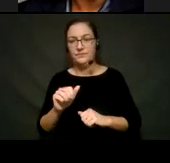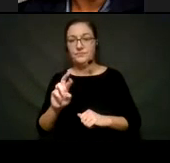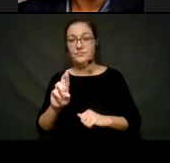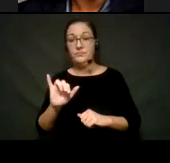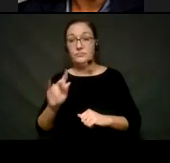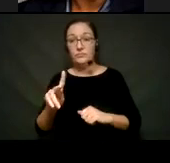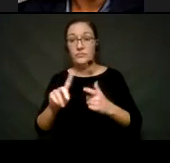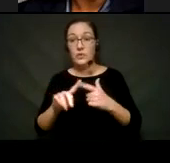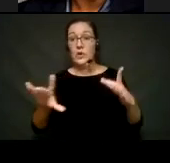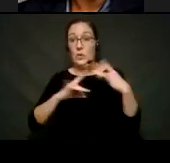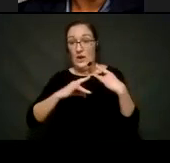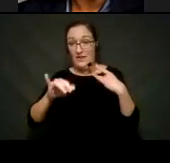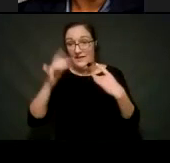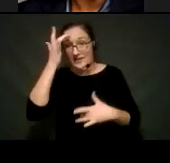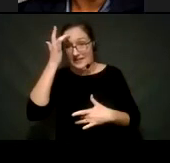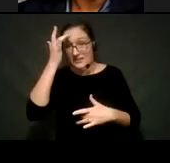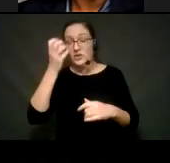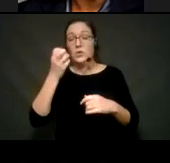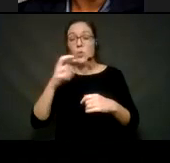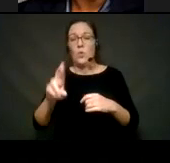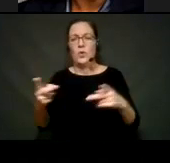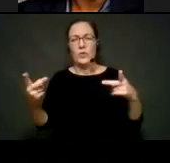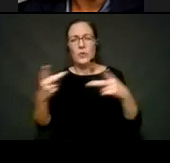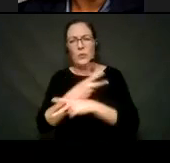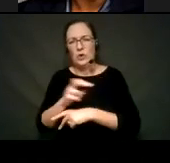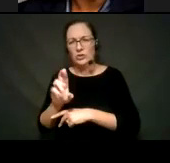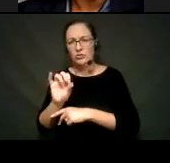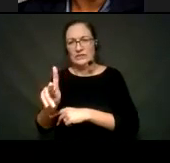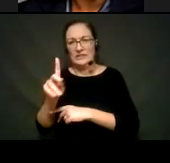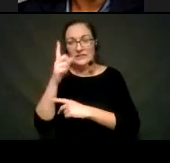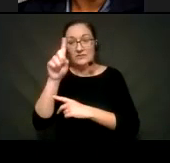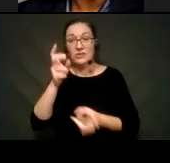if infected, to have the most severity of infection.